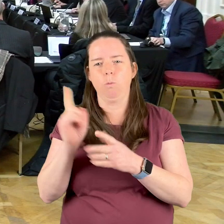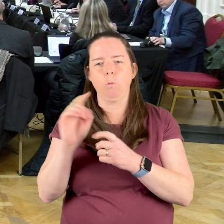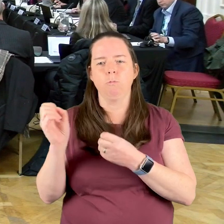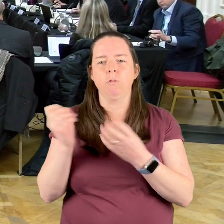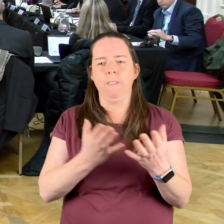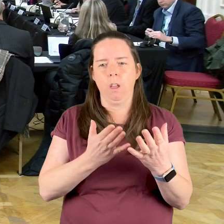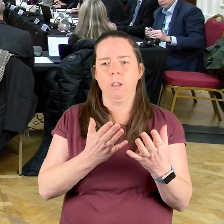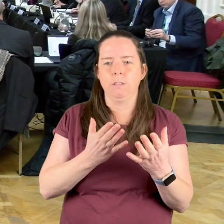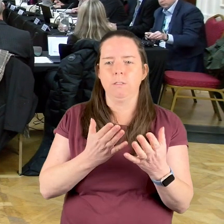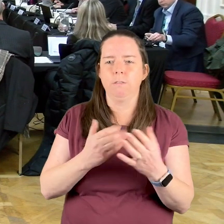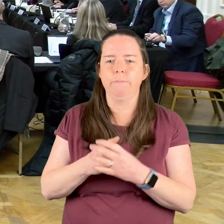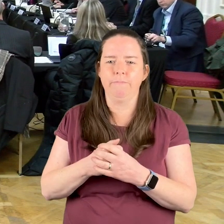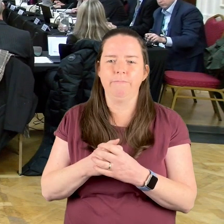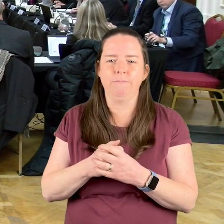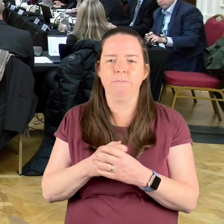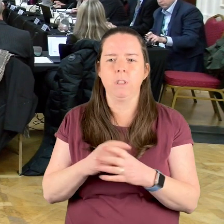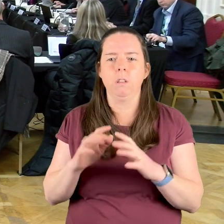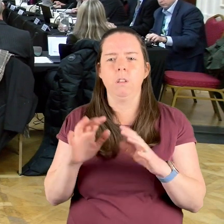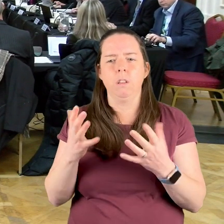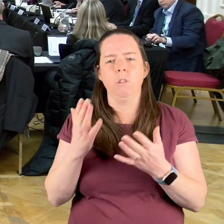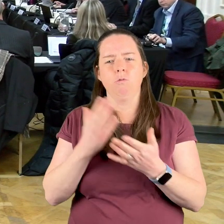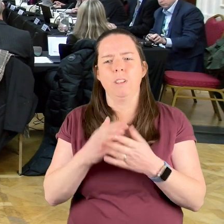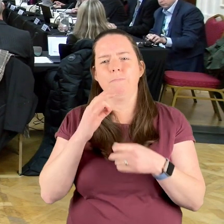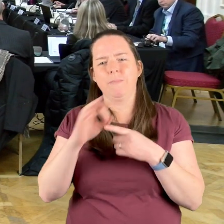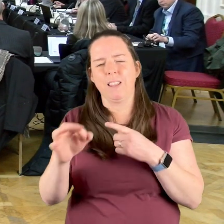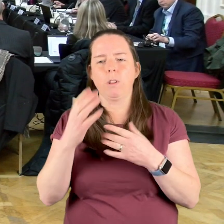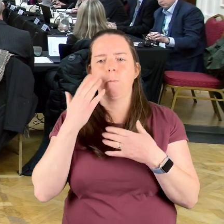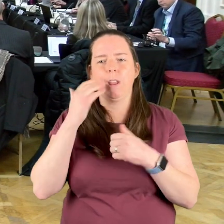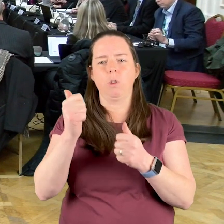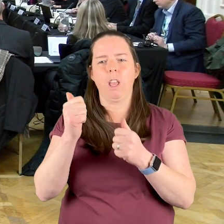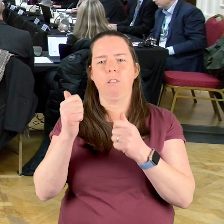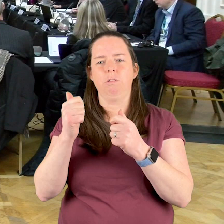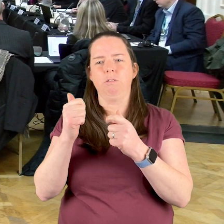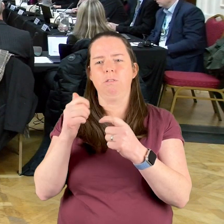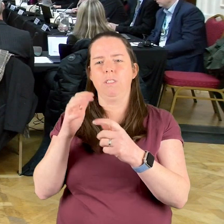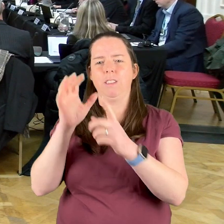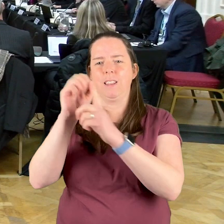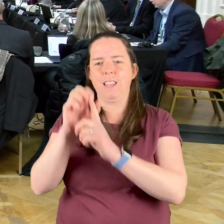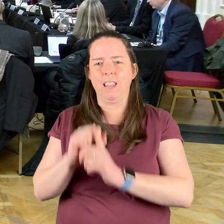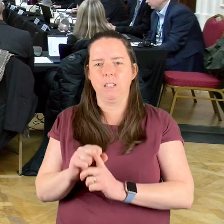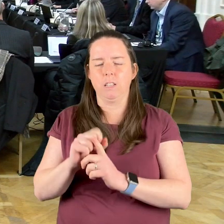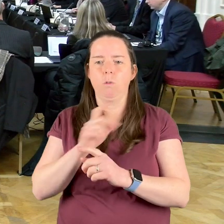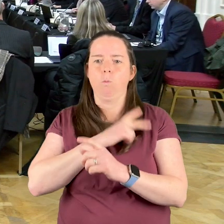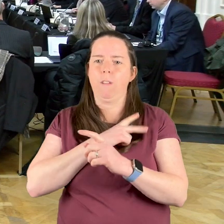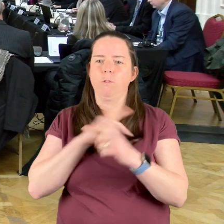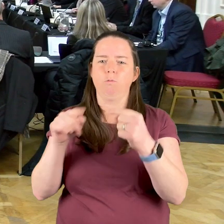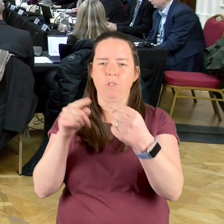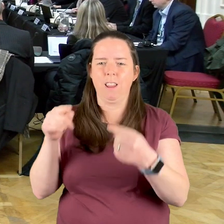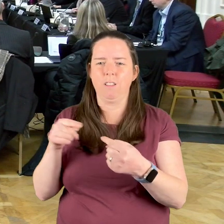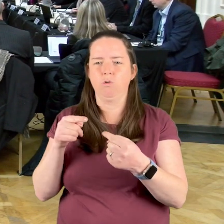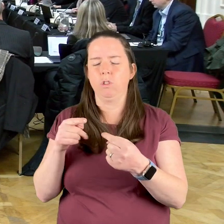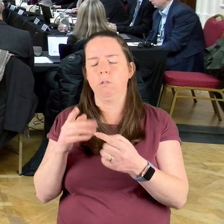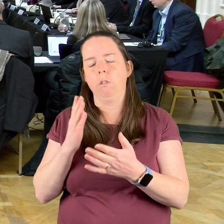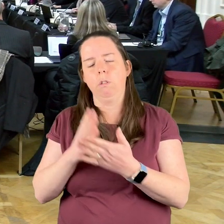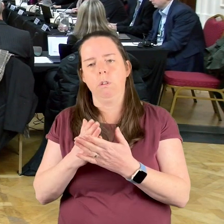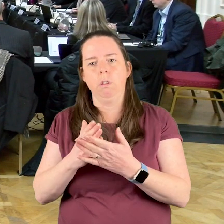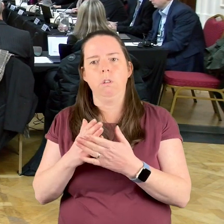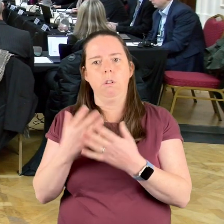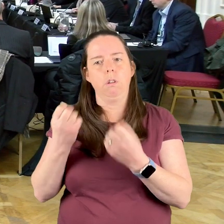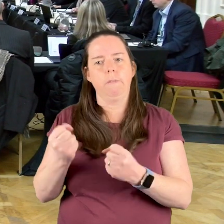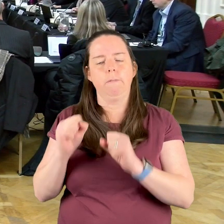of services, but it's particularly pertinent to a number of the mental health indicators, that the workforce challenges that are